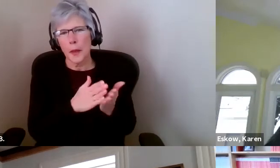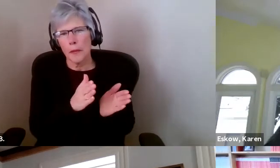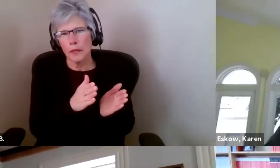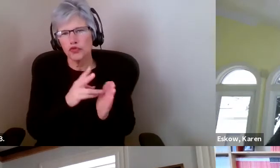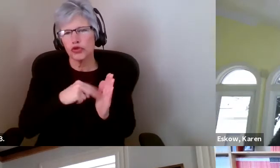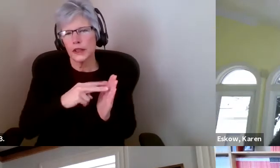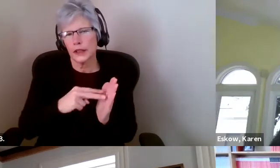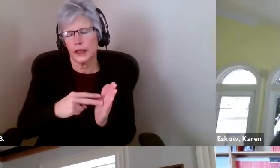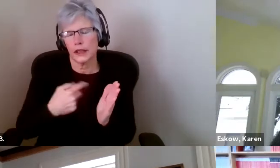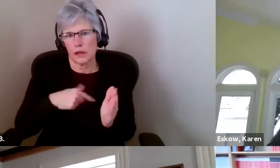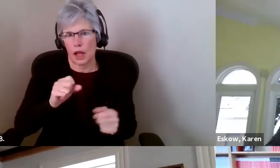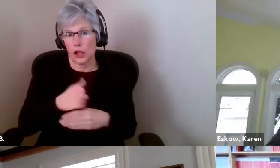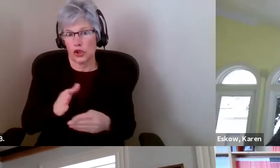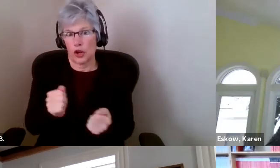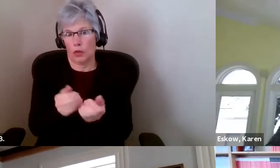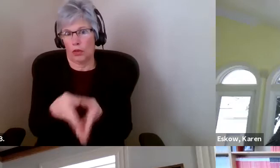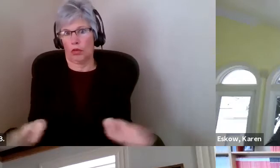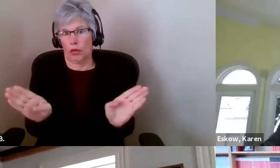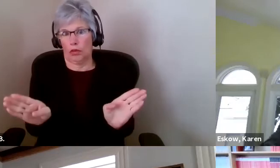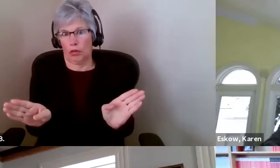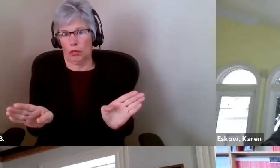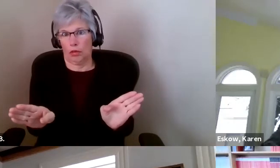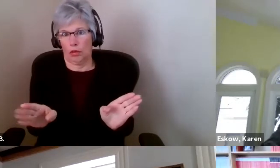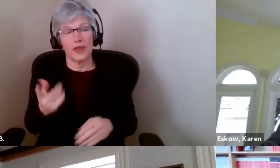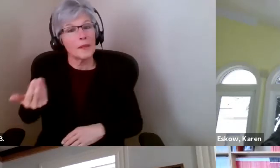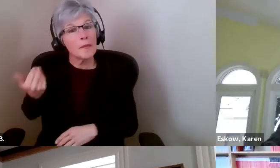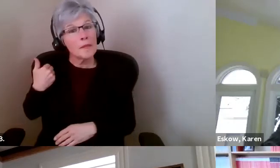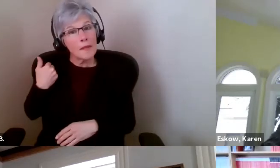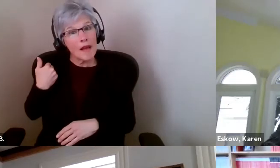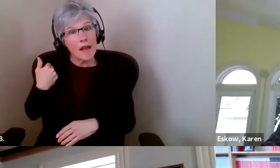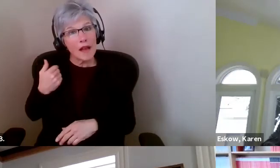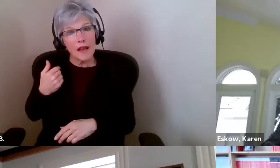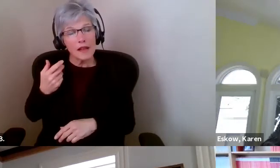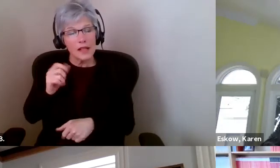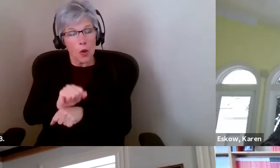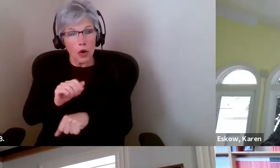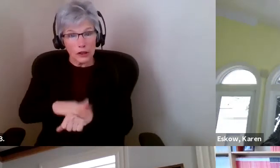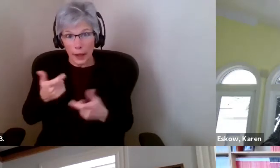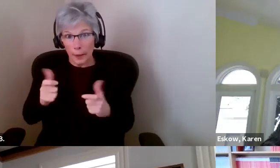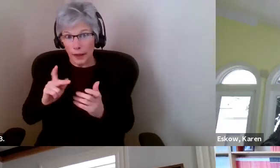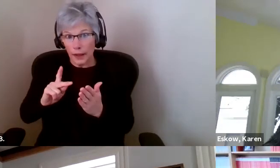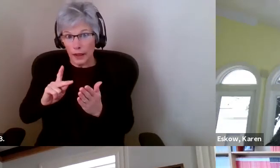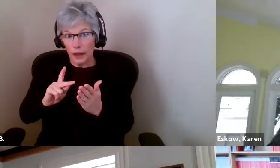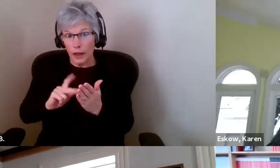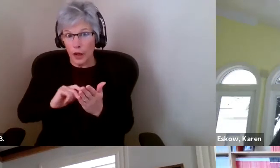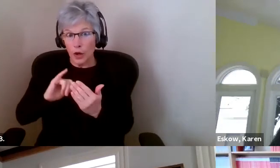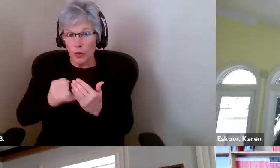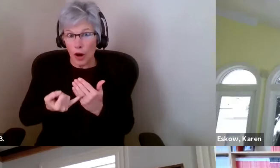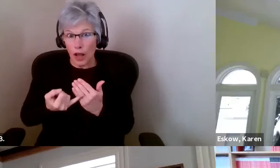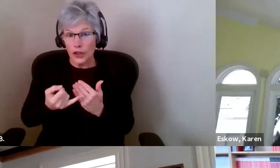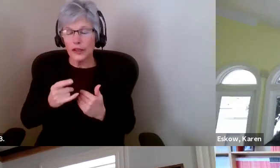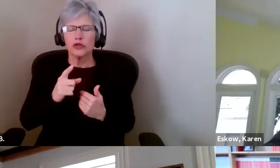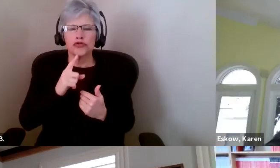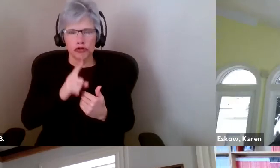in my past work, when I've worked on a big project like this, I found that it was fundamental to begin with common understandings,